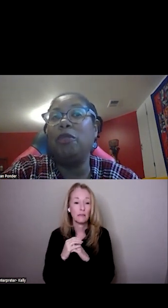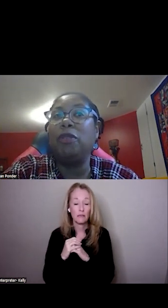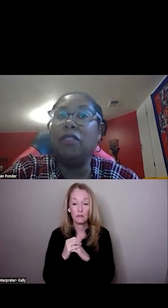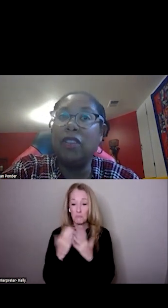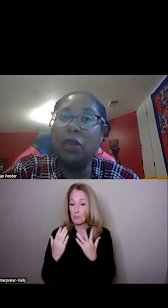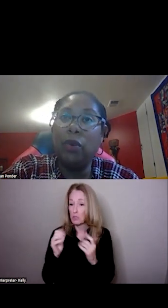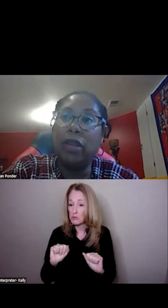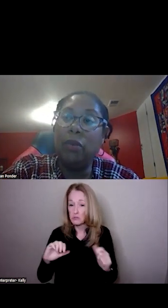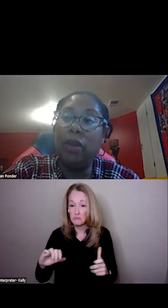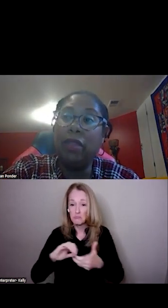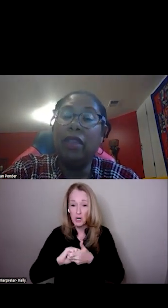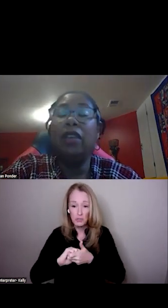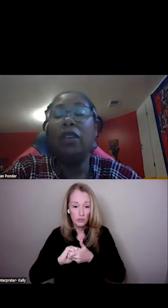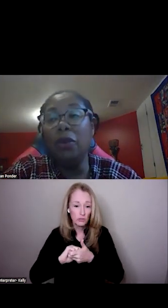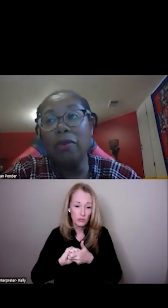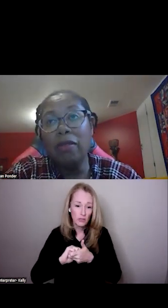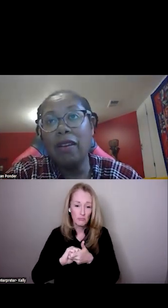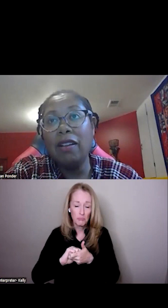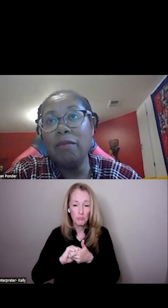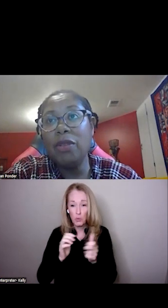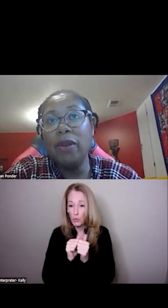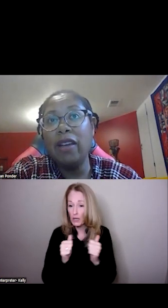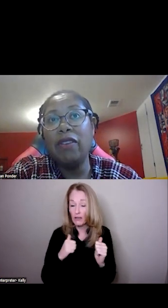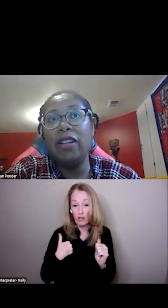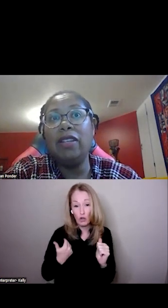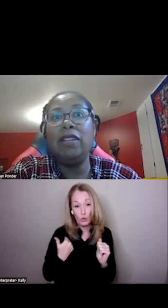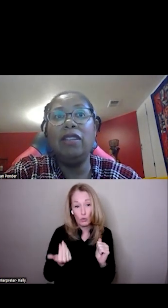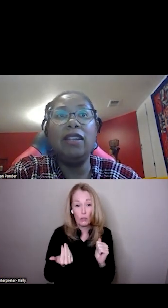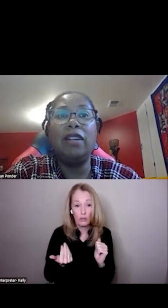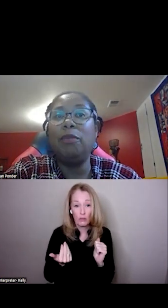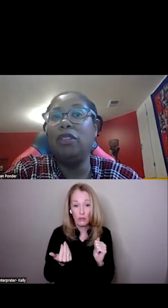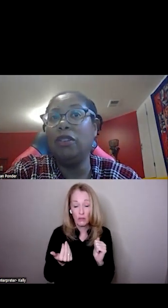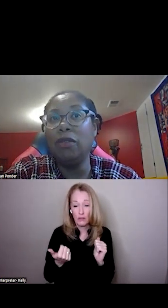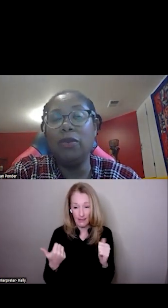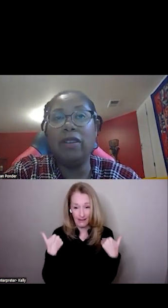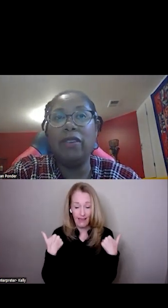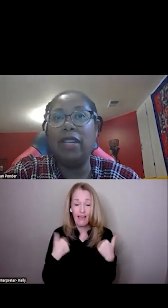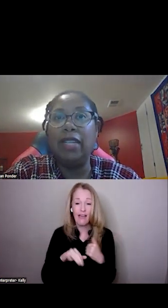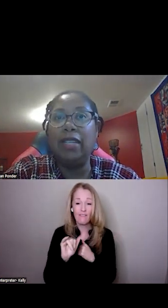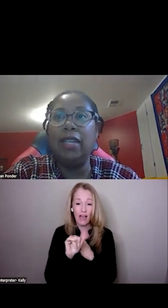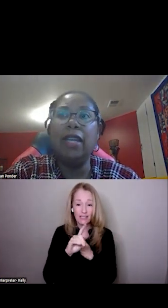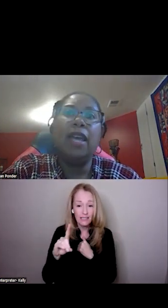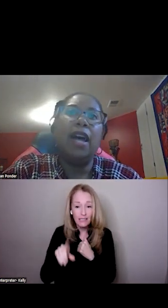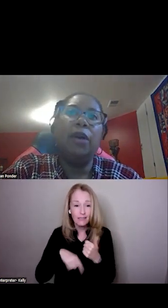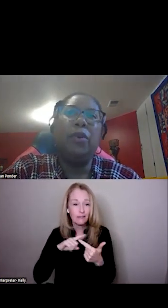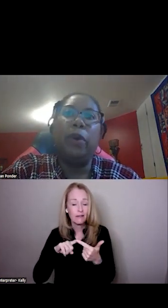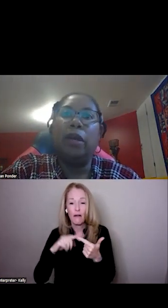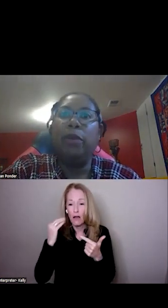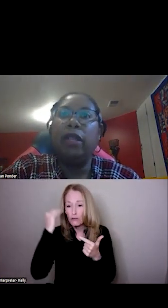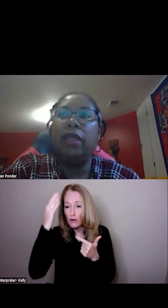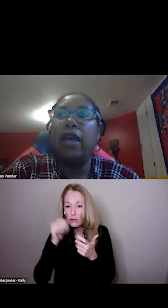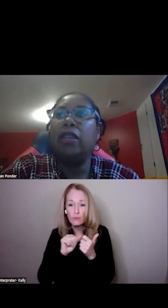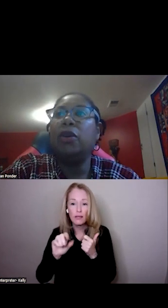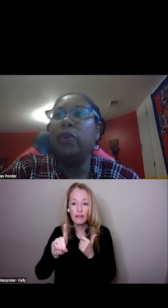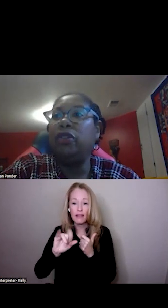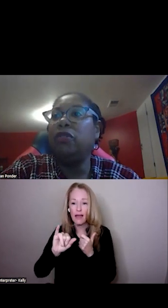partnerships specifically working with youth who have IDD, adults who have IDD. I would